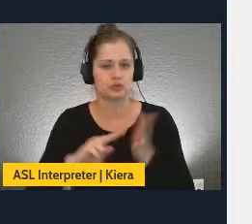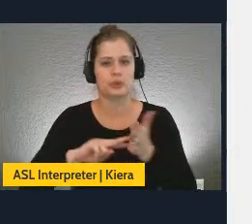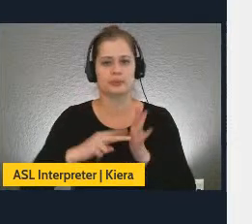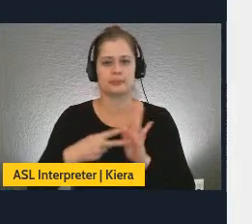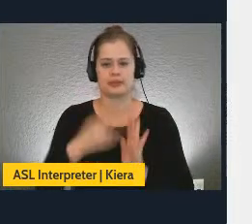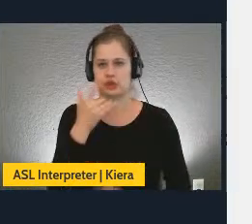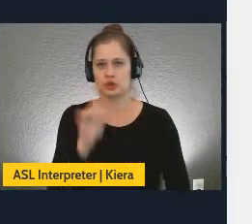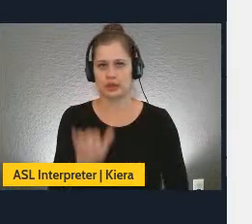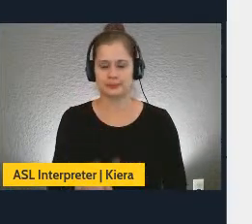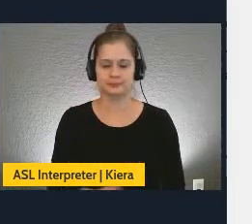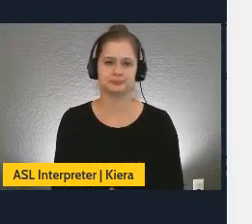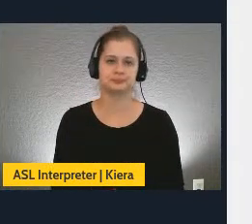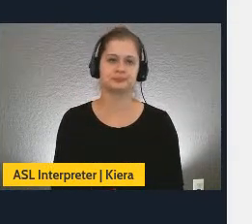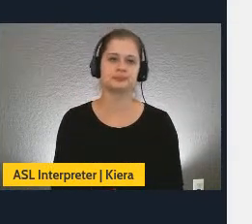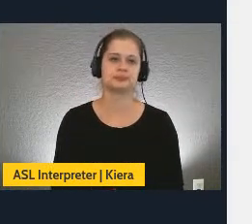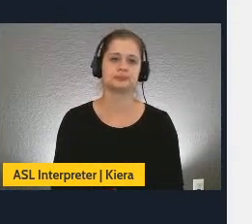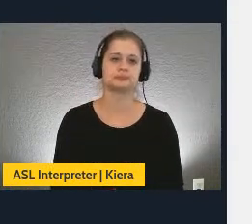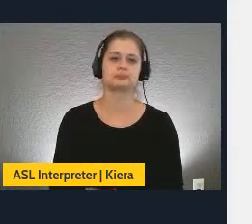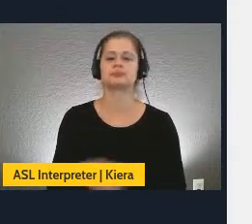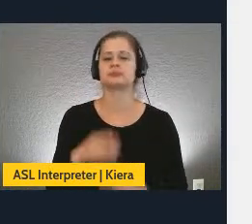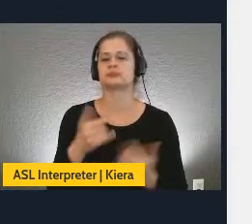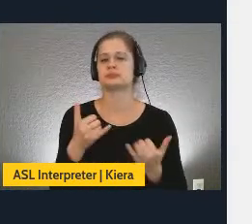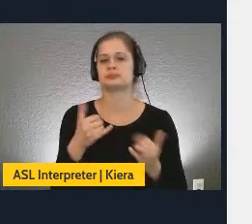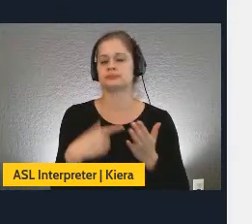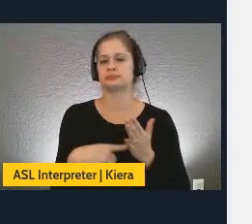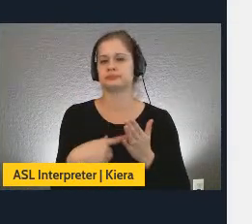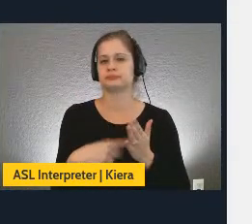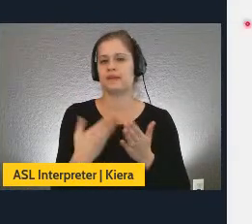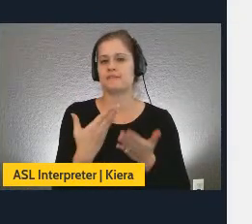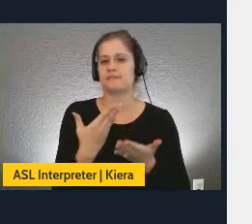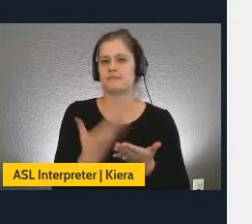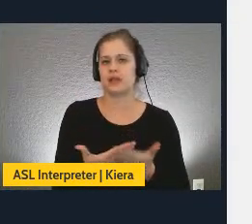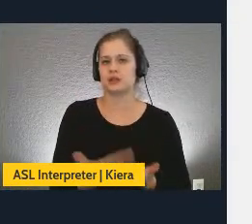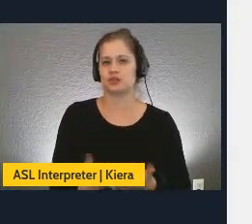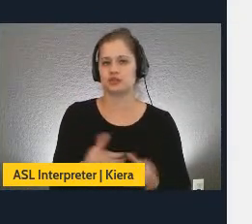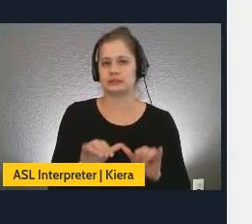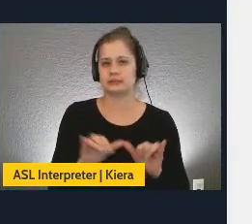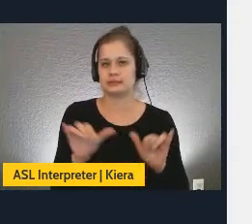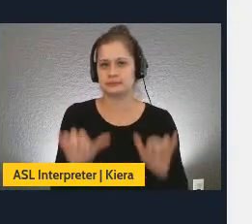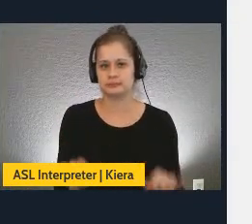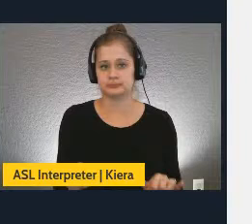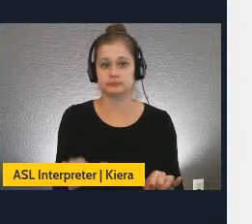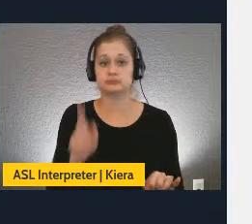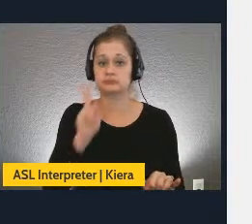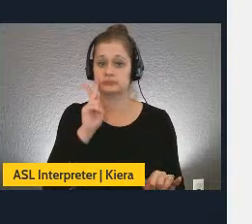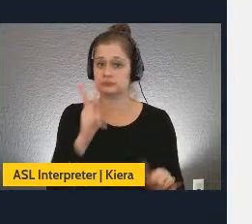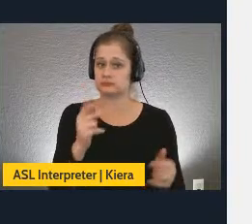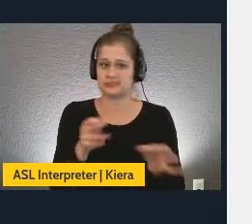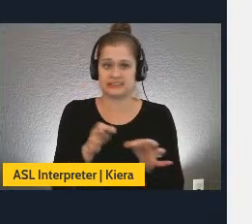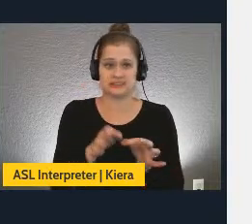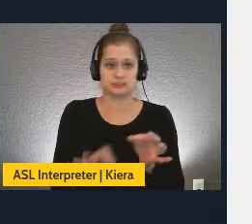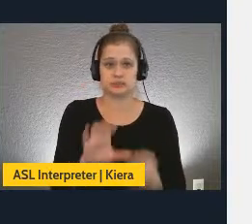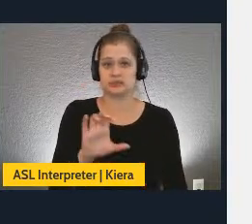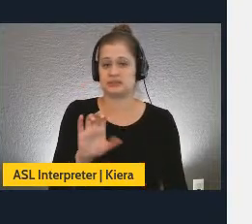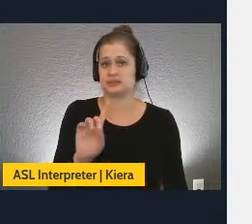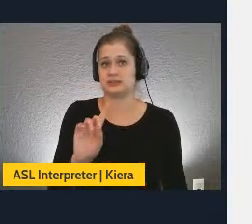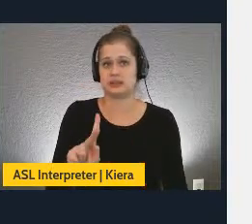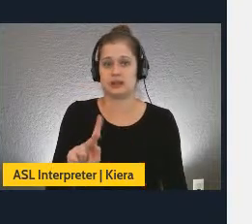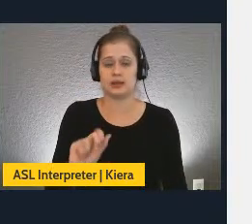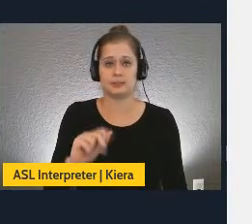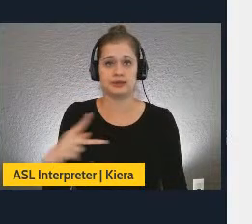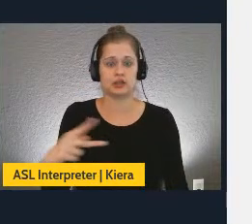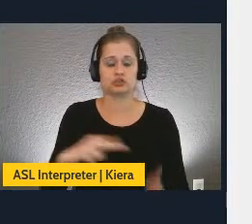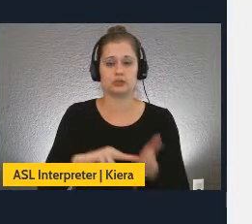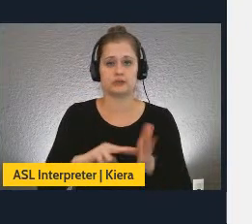Okay, so let's talk about the validation system. So as you can see here, I've got a simple CDK application defined